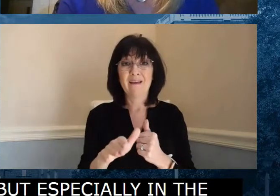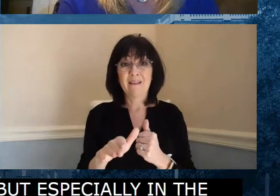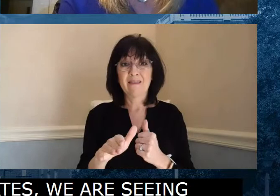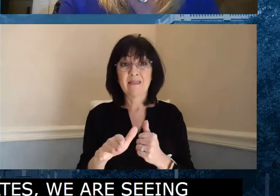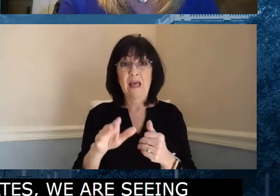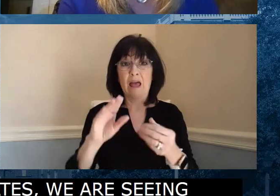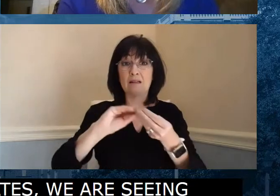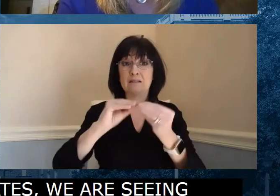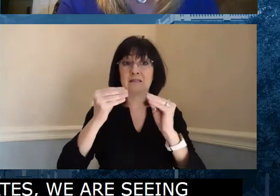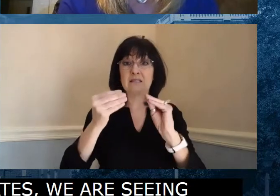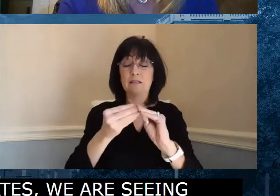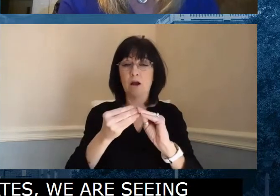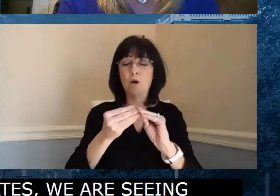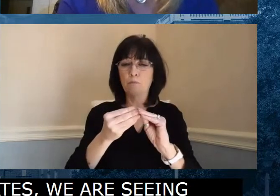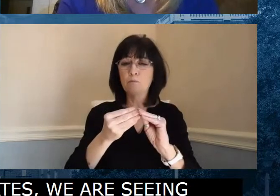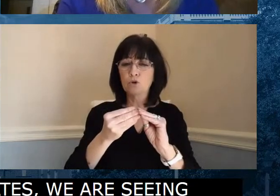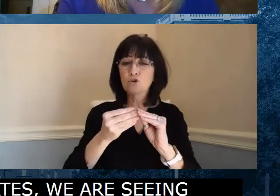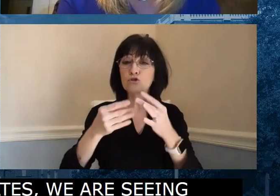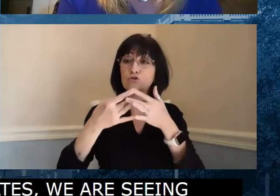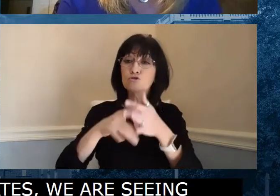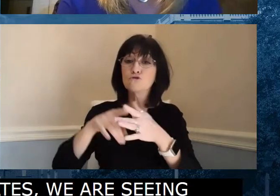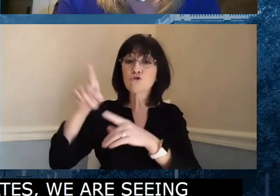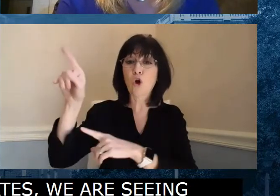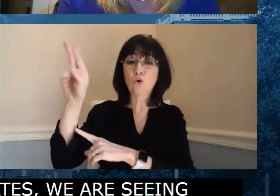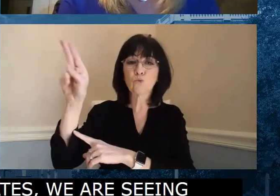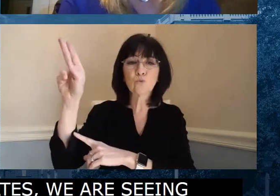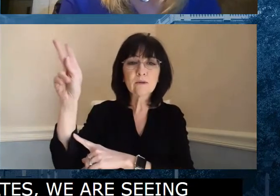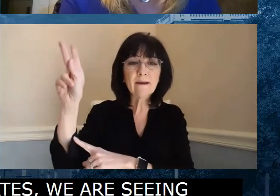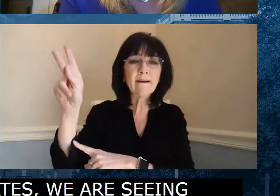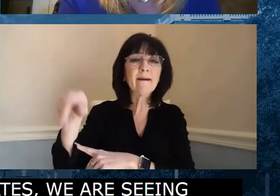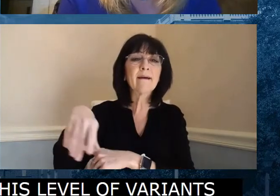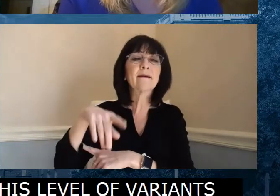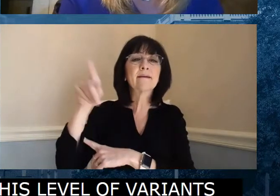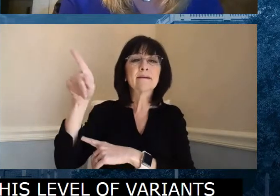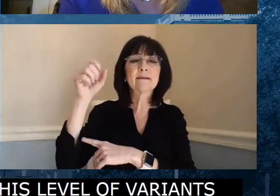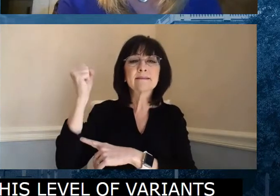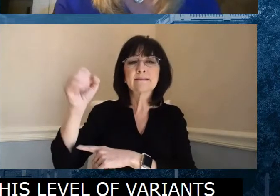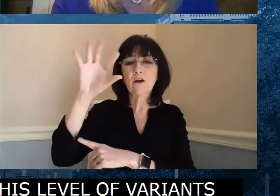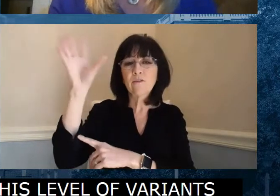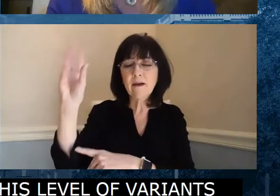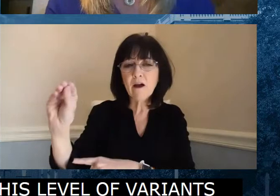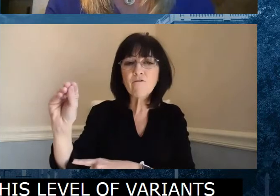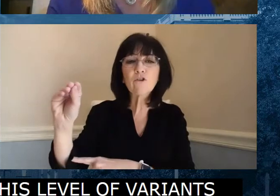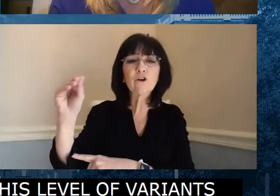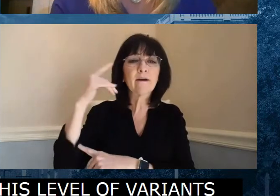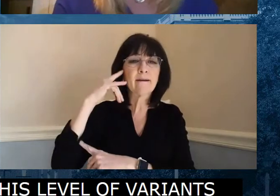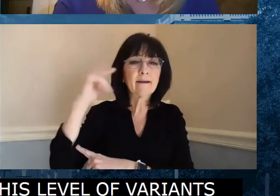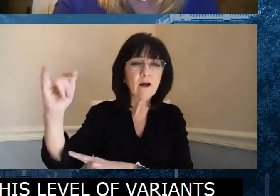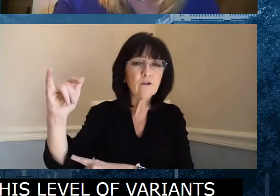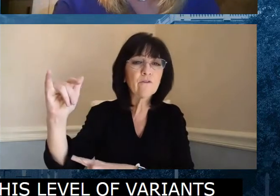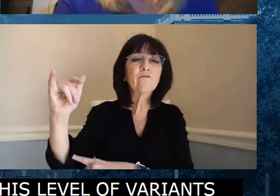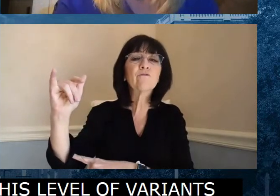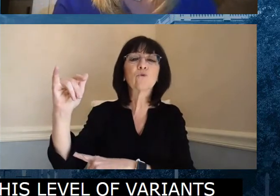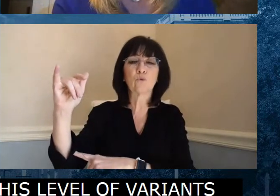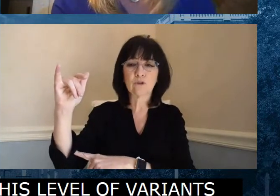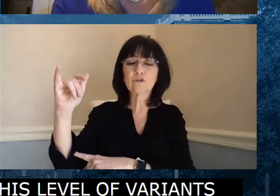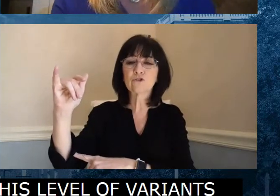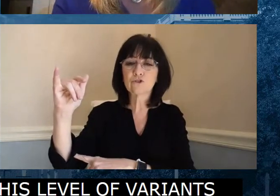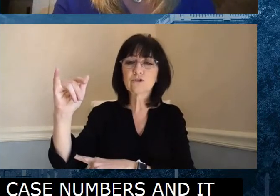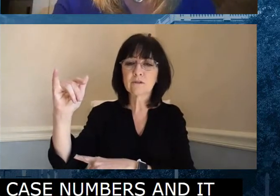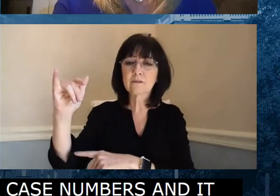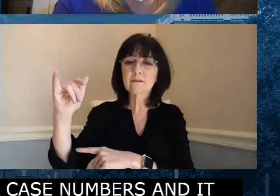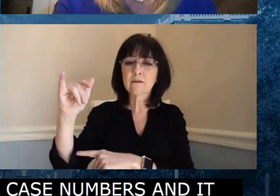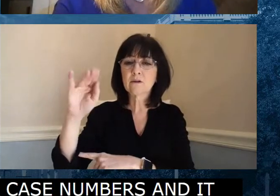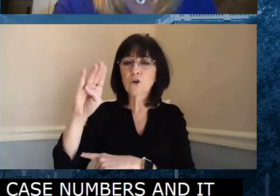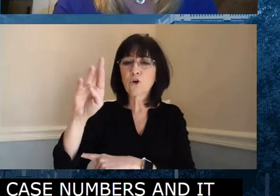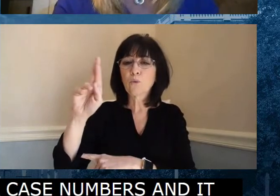our cases helps to explain our case numbers. And, it is a warning sign that we